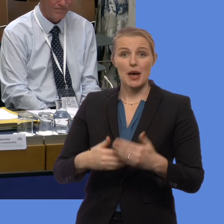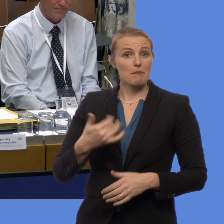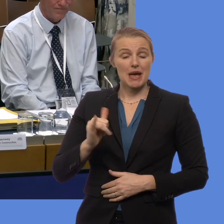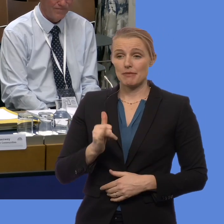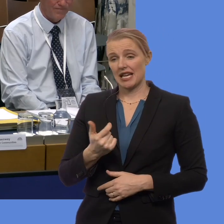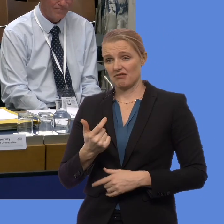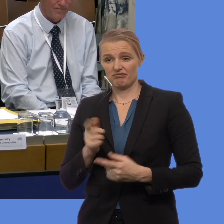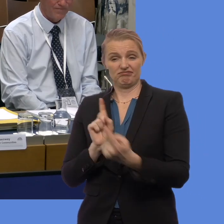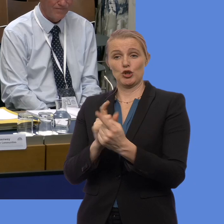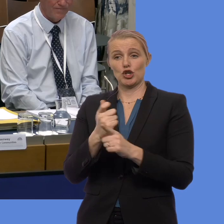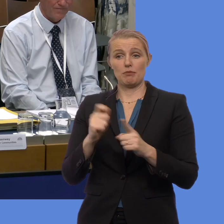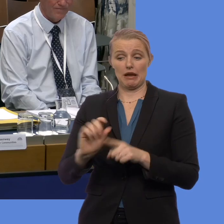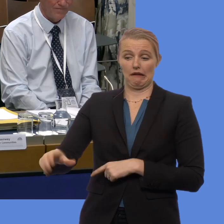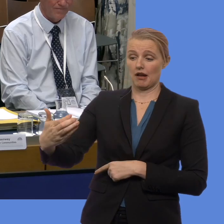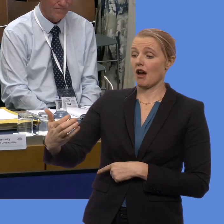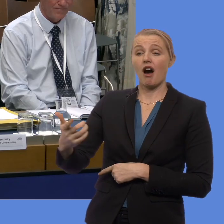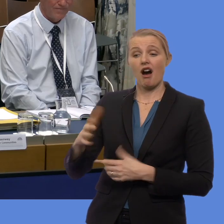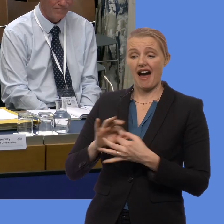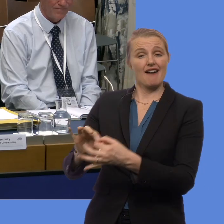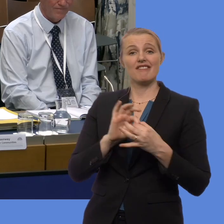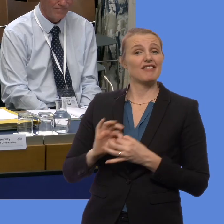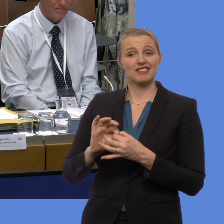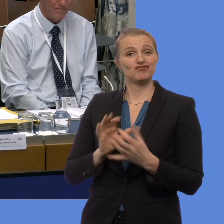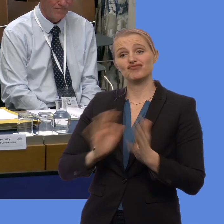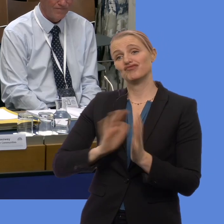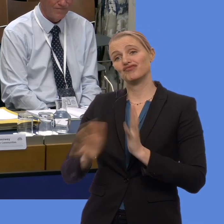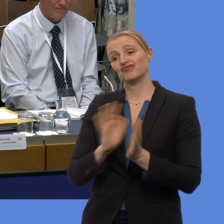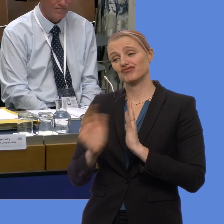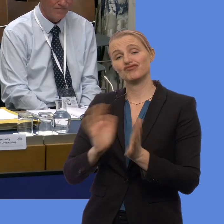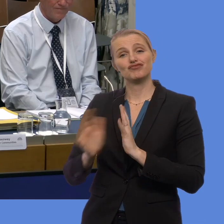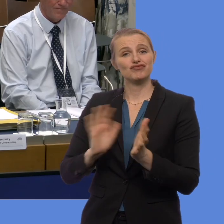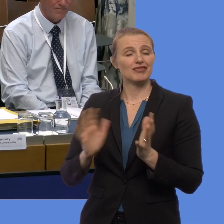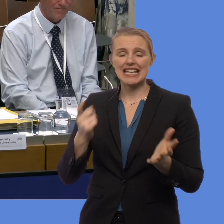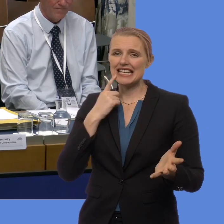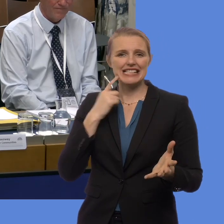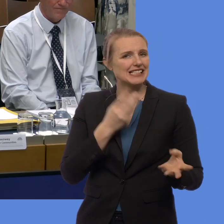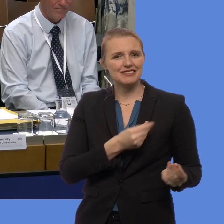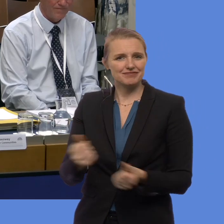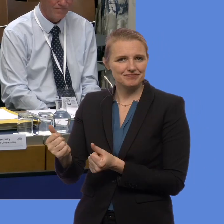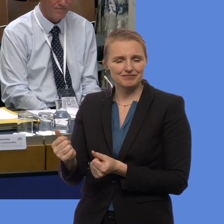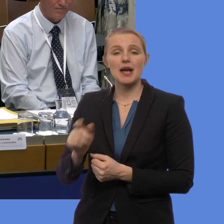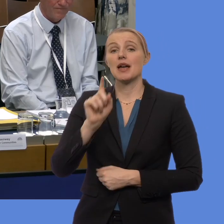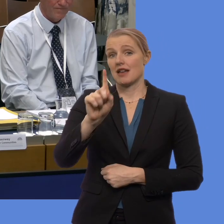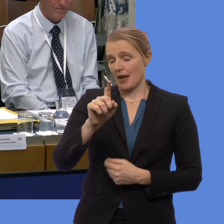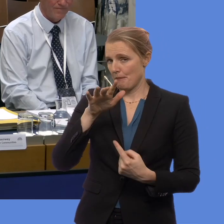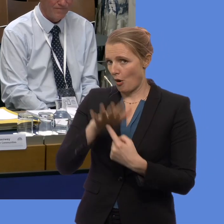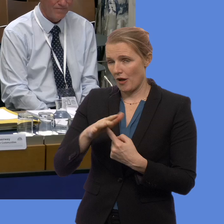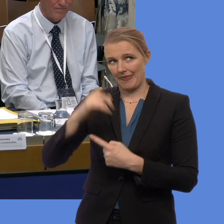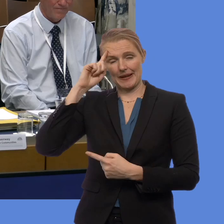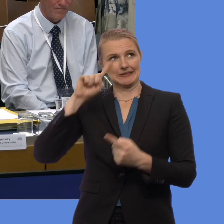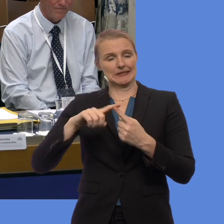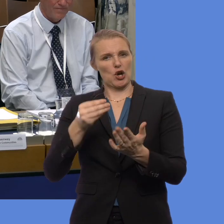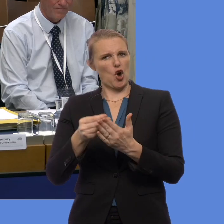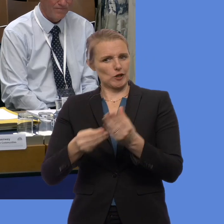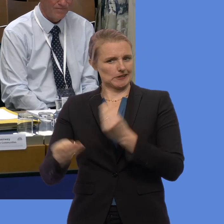talking to their GP or whatever it may be. Of course, we have to balance that up with what the cost and practicality of that is. And